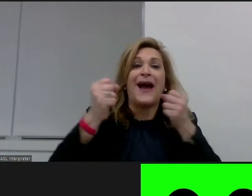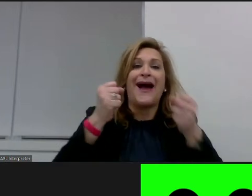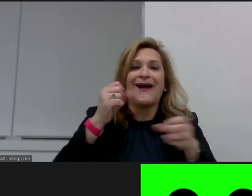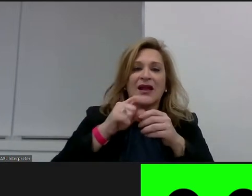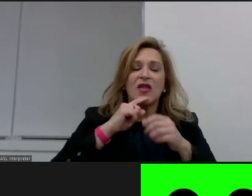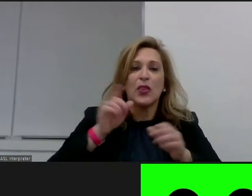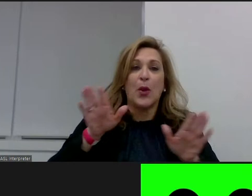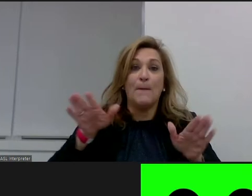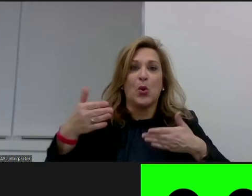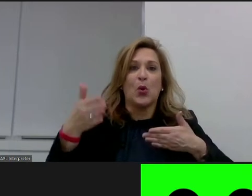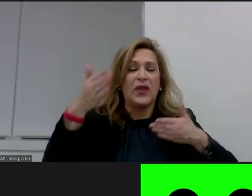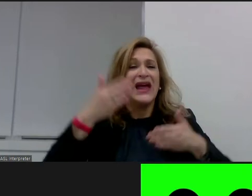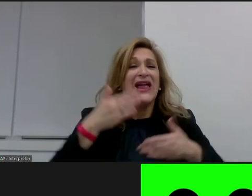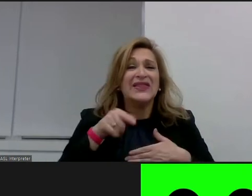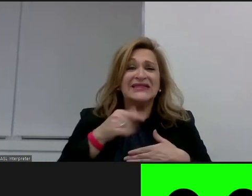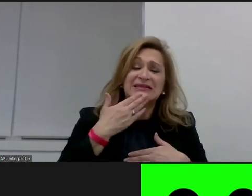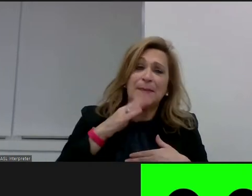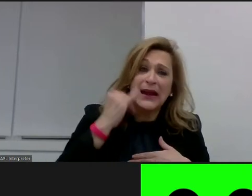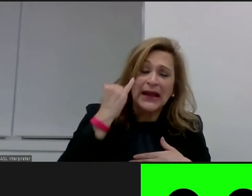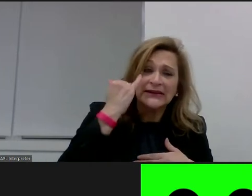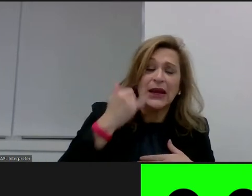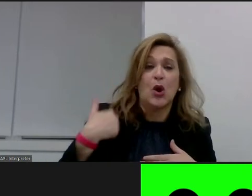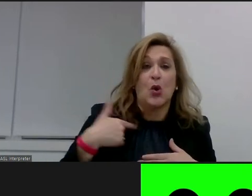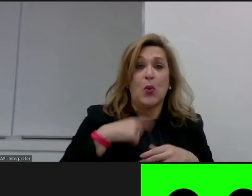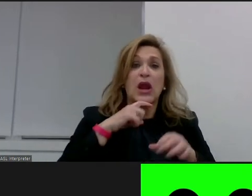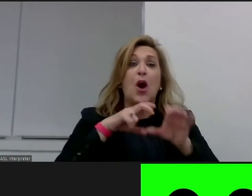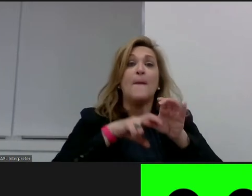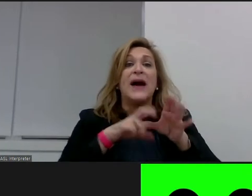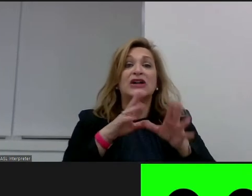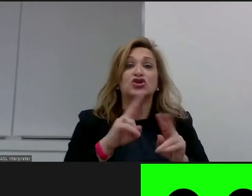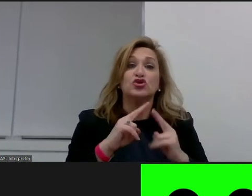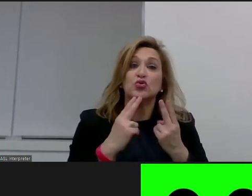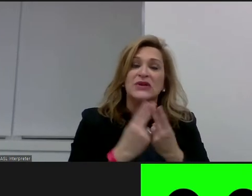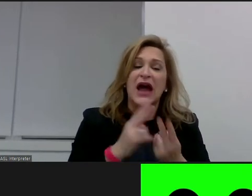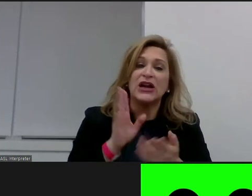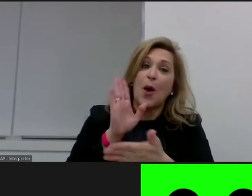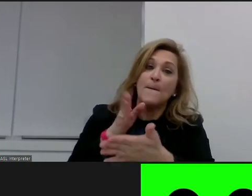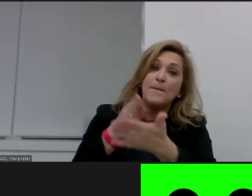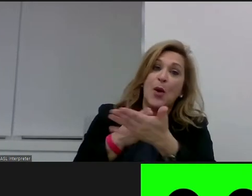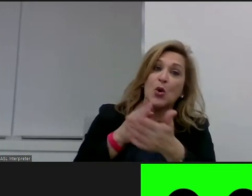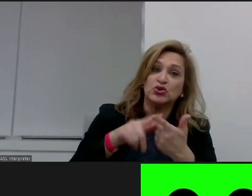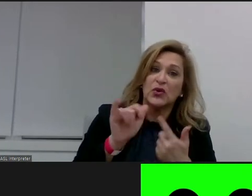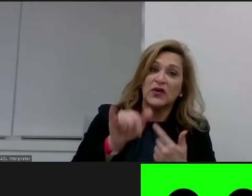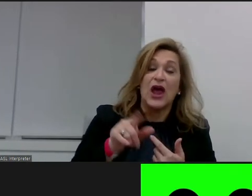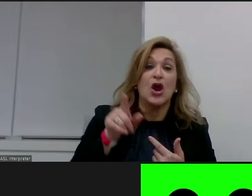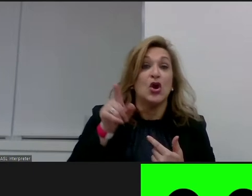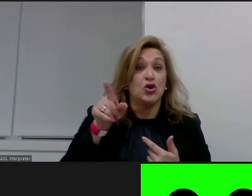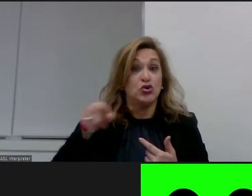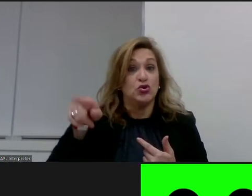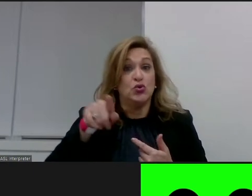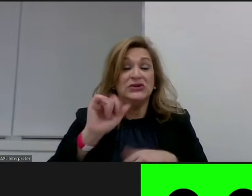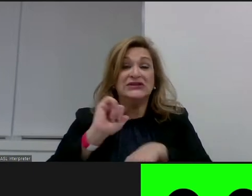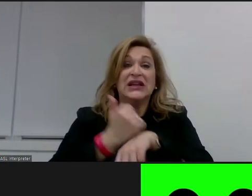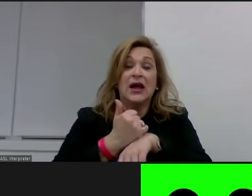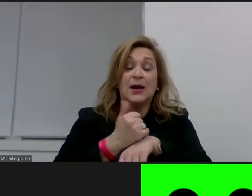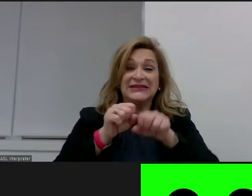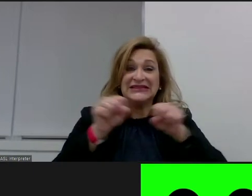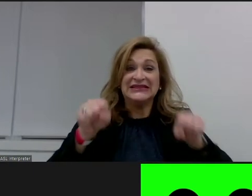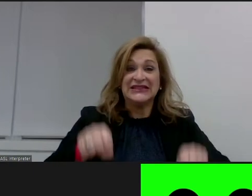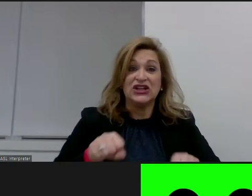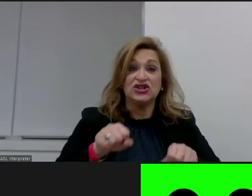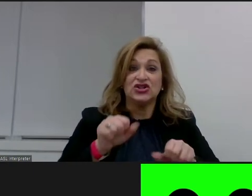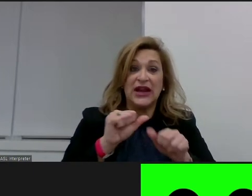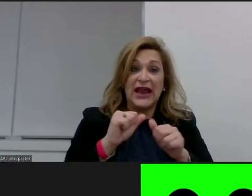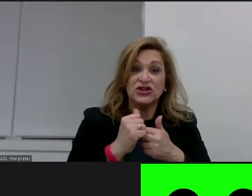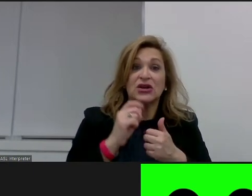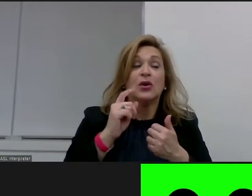at Passengers United are opposed to this. And, you know, you guys set up the station agents 2 years ago during COVID when